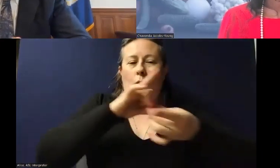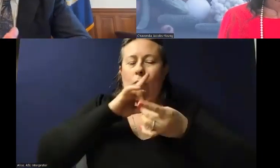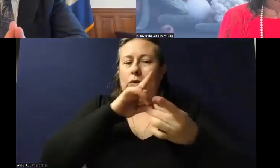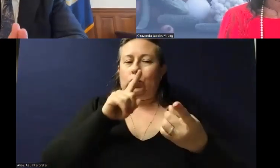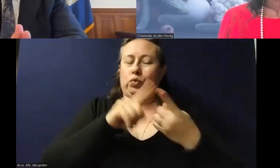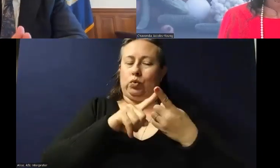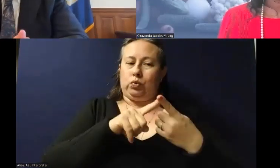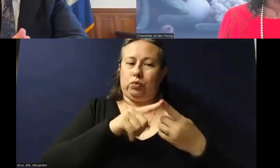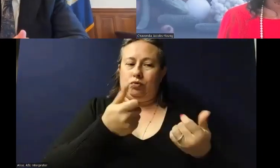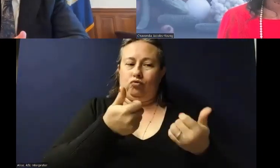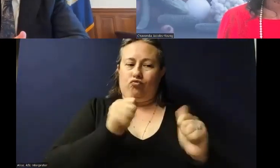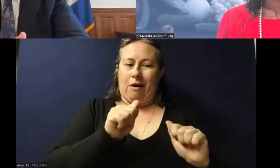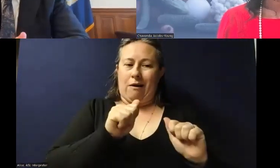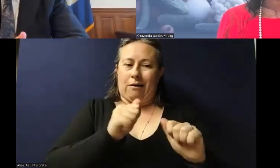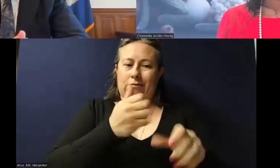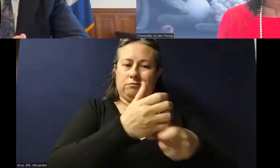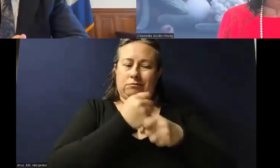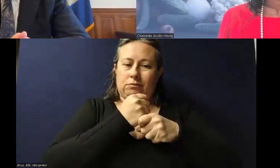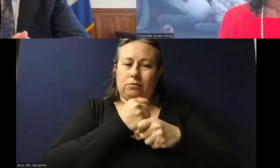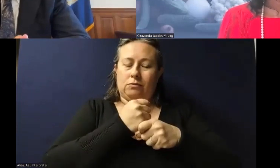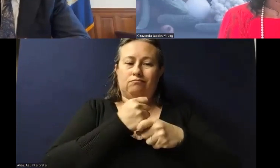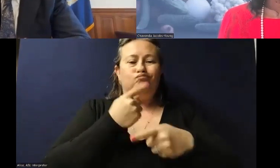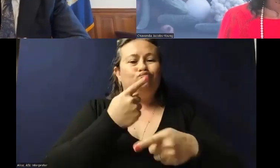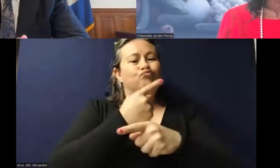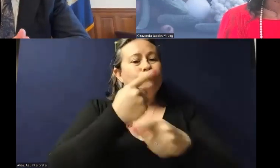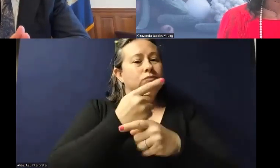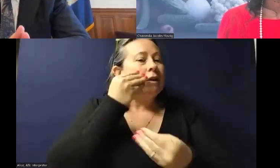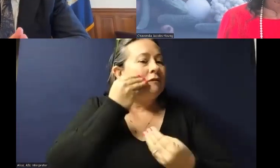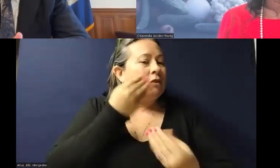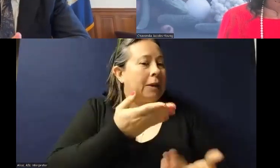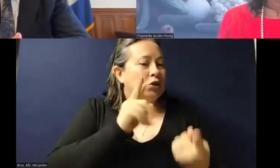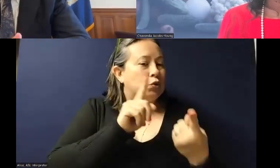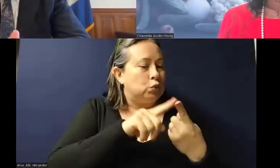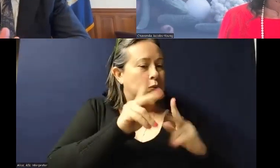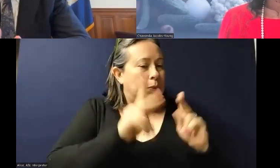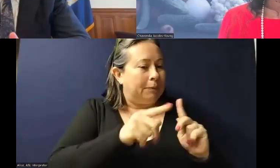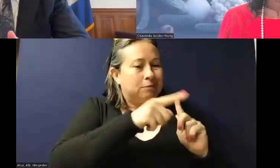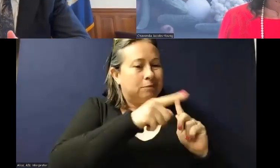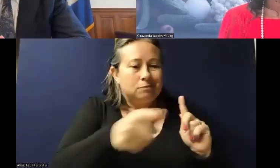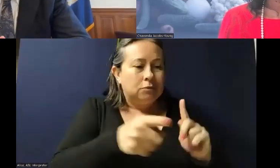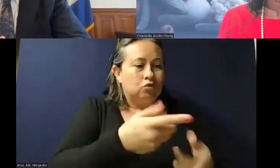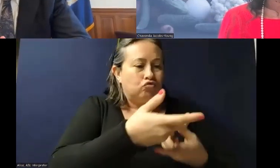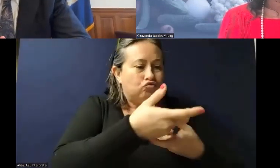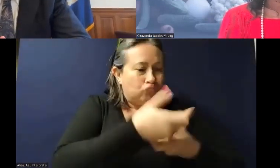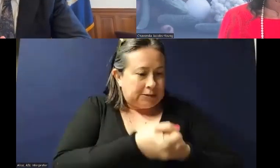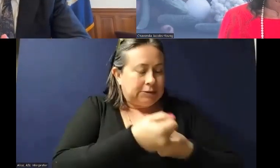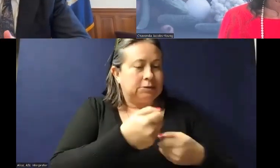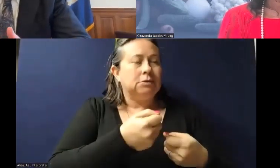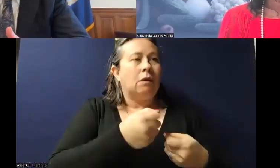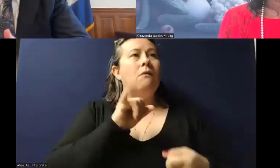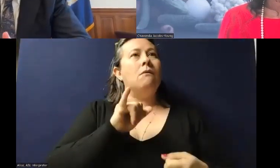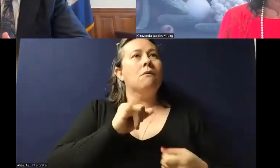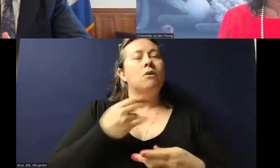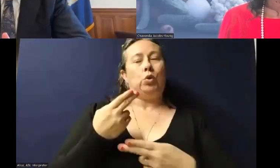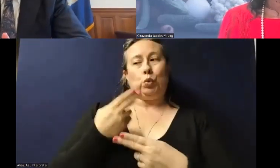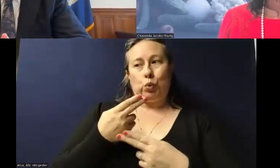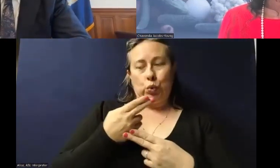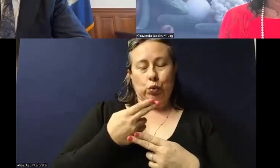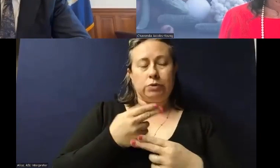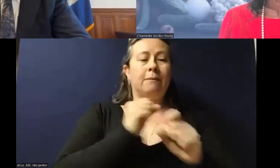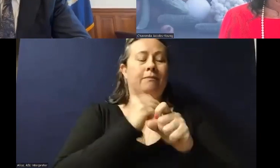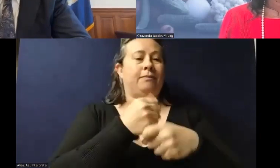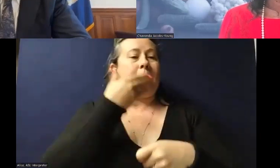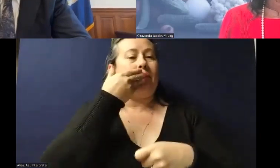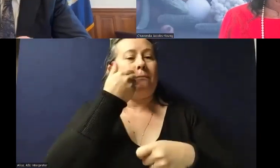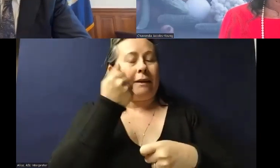to try to get relevant information to people that they trust, that they then use to make better health decisions and diet decisions,